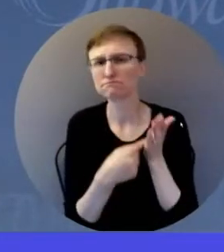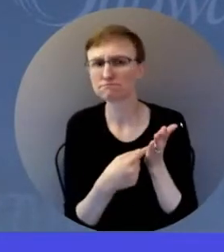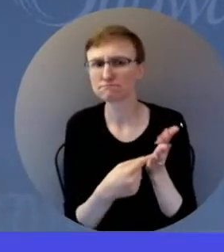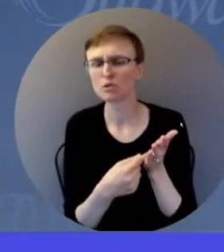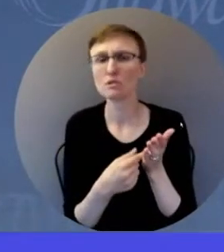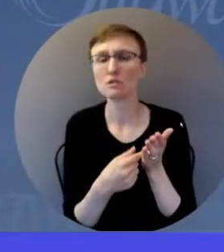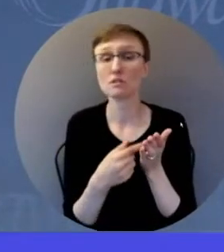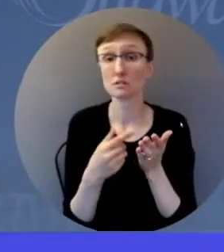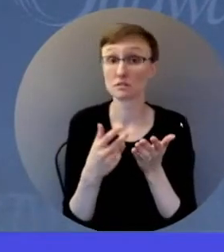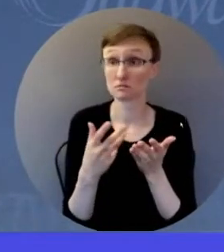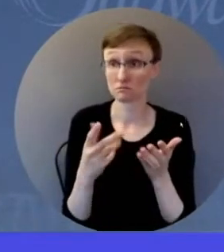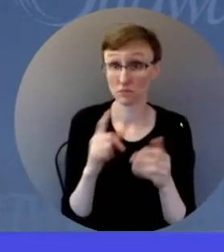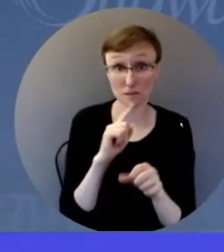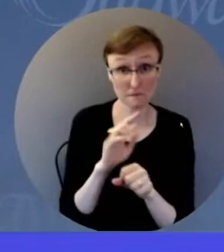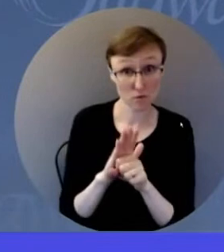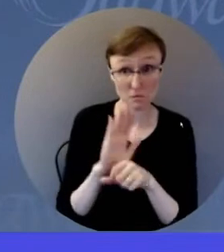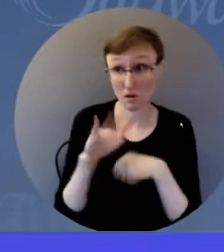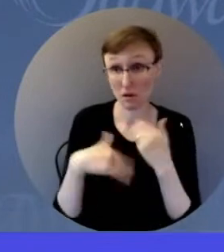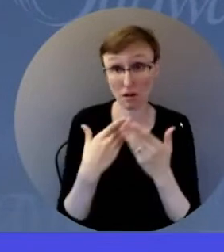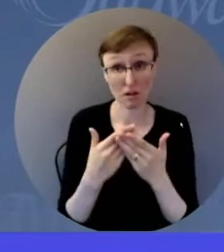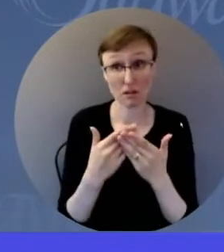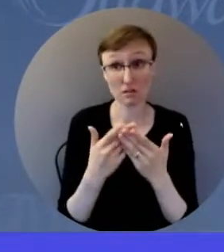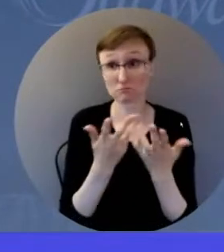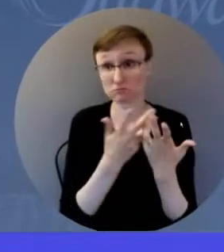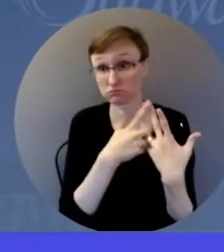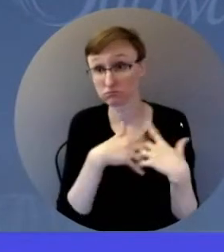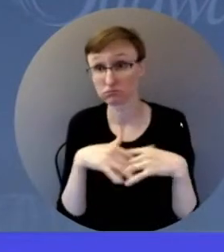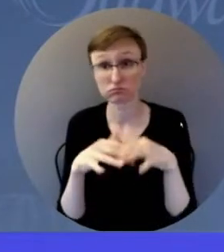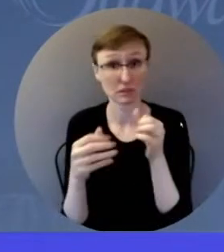is safe for our visitors.